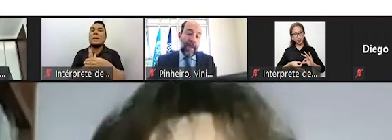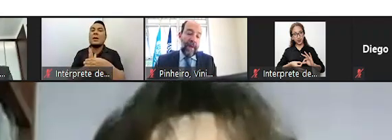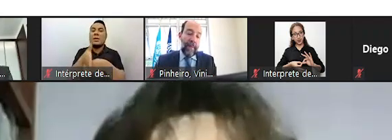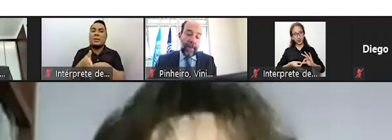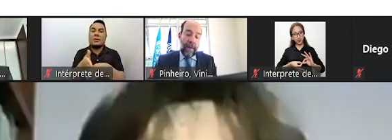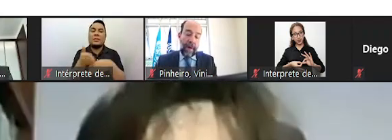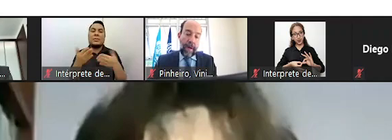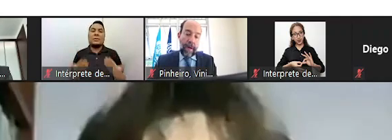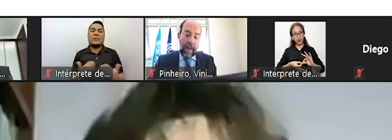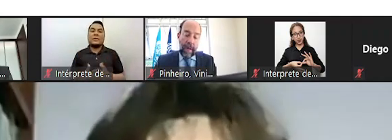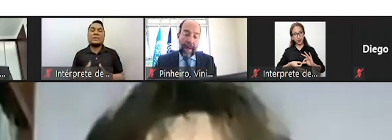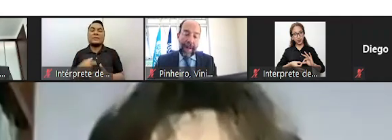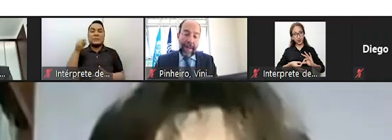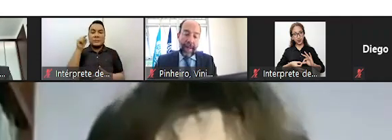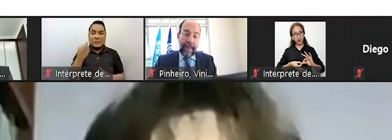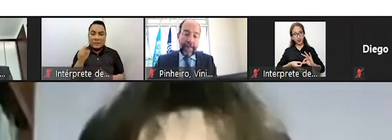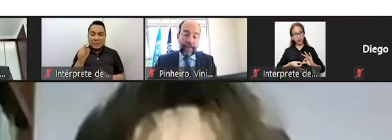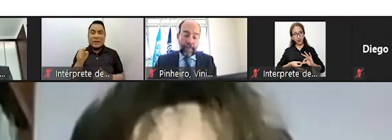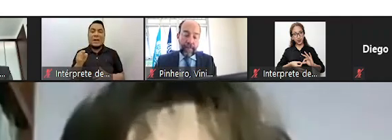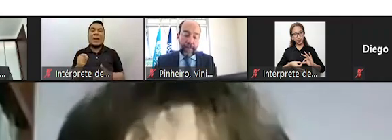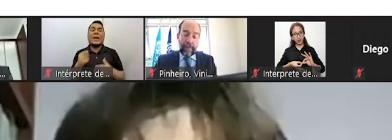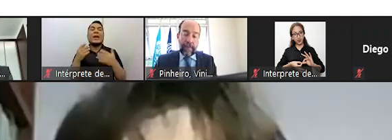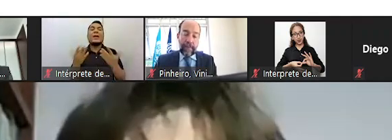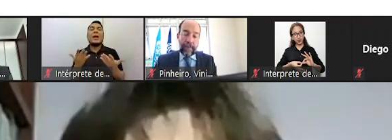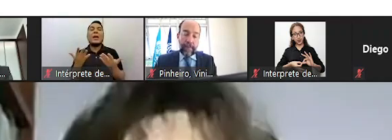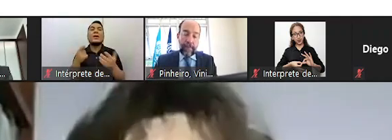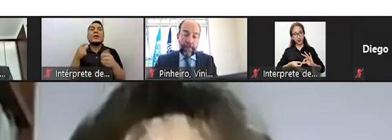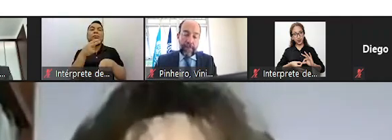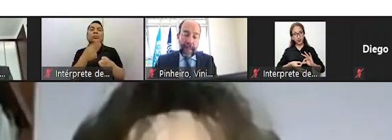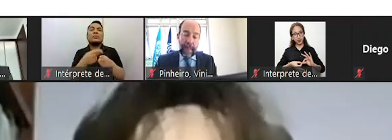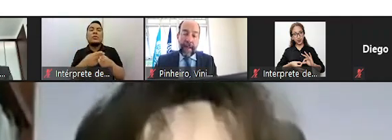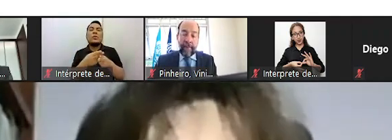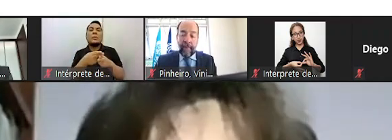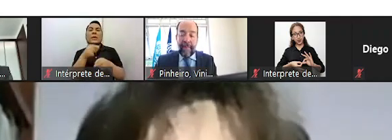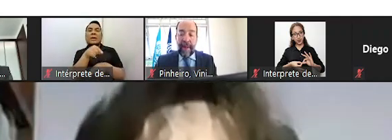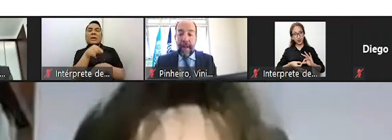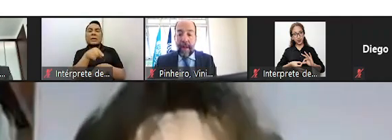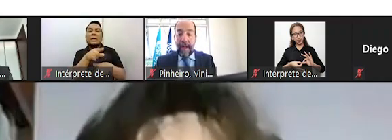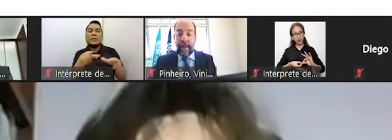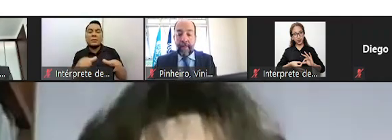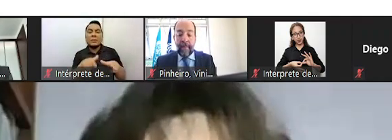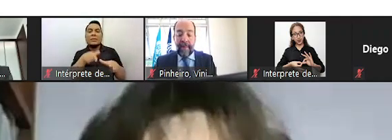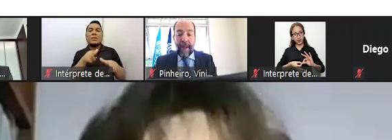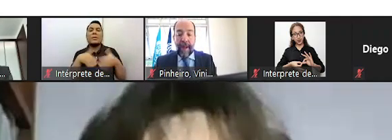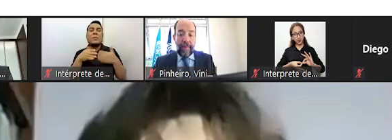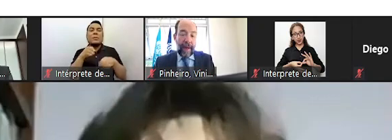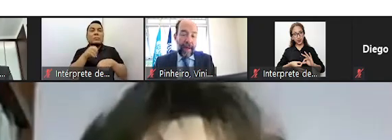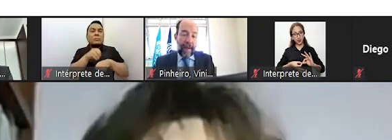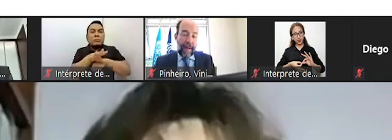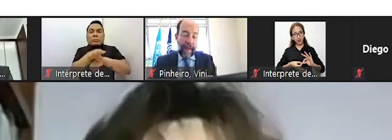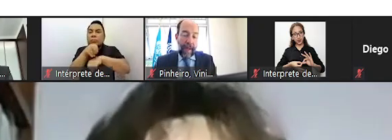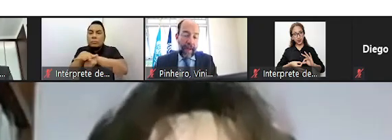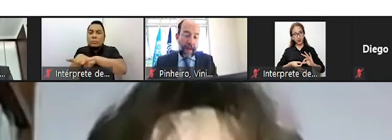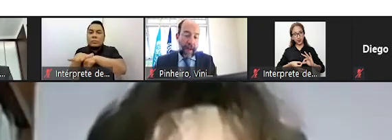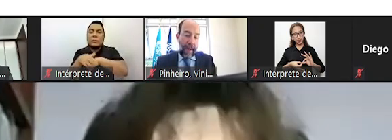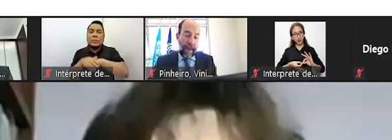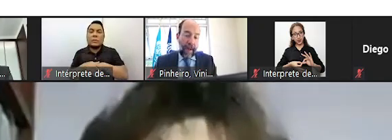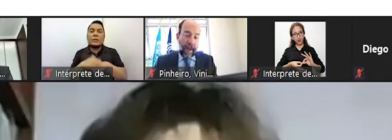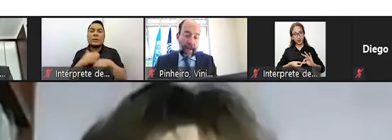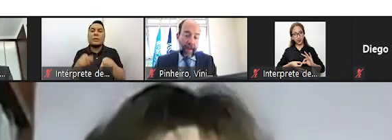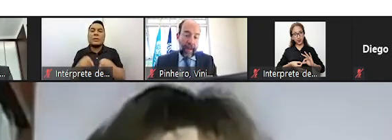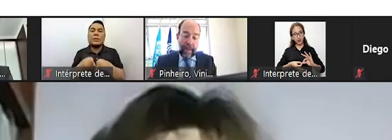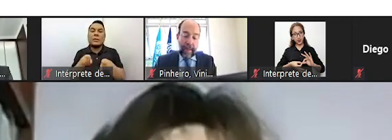ministry of labor through the the space called confluence